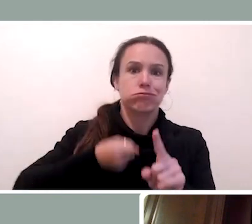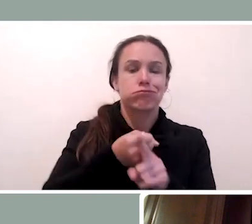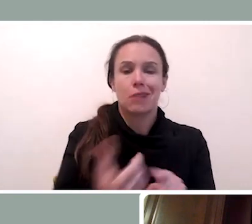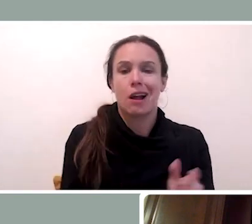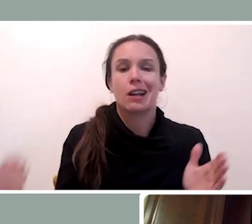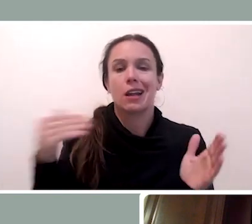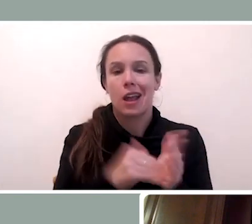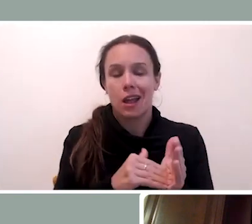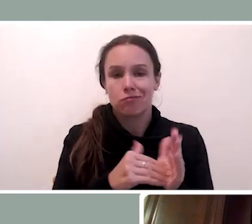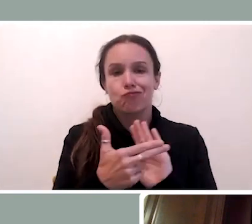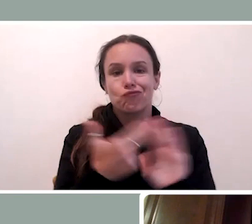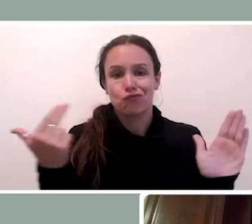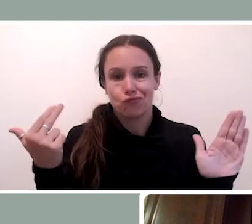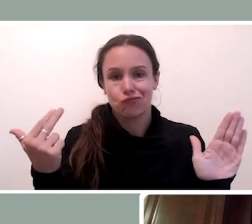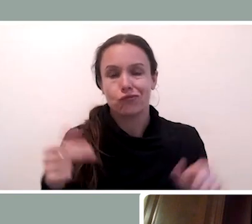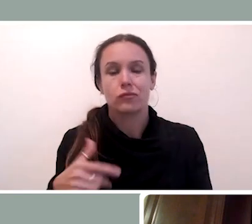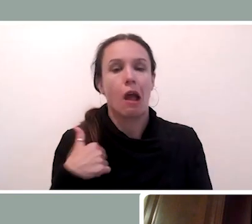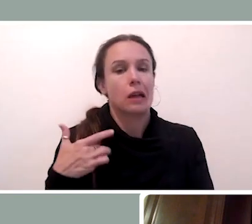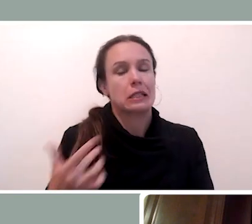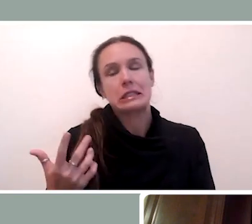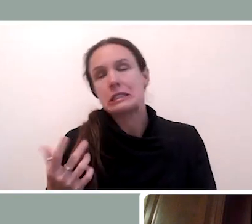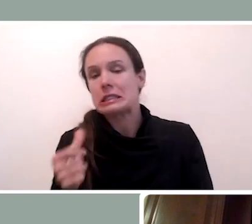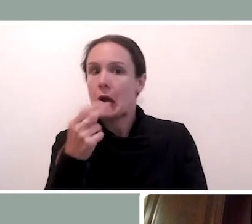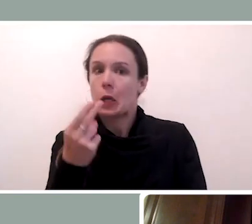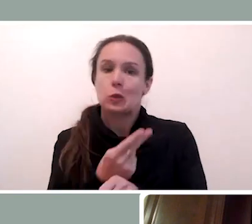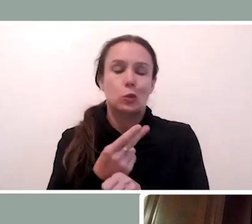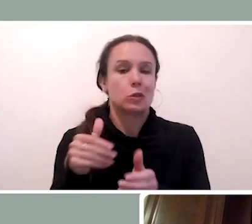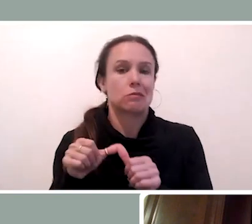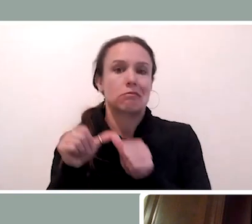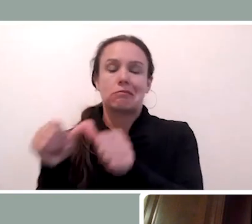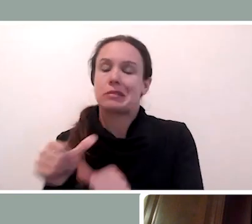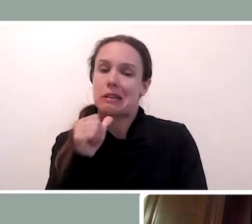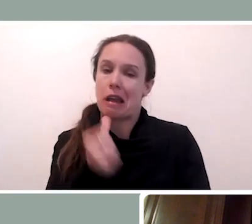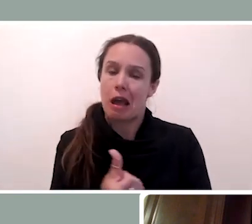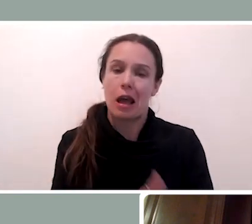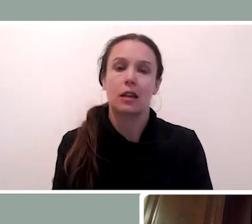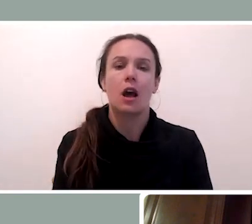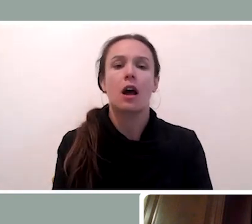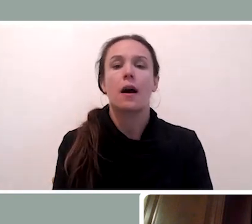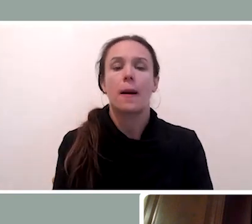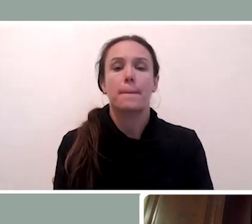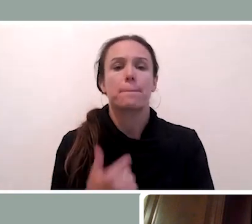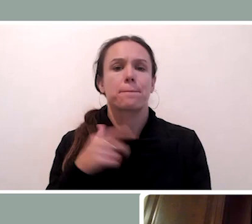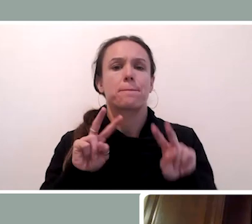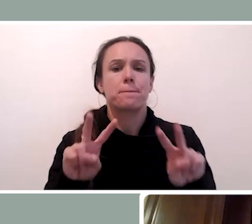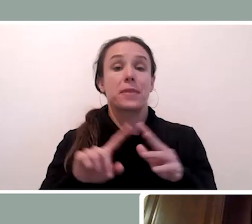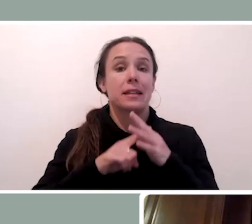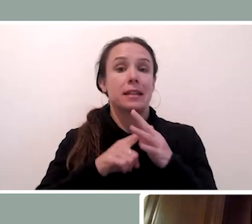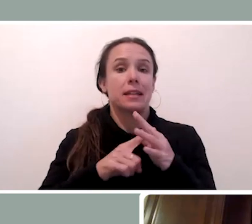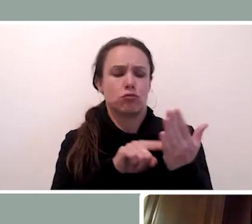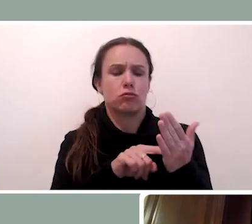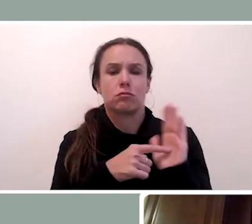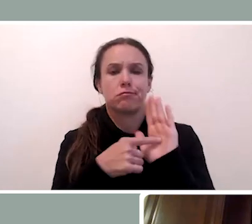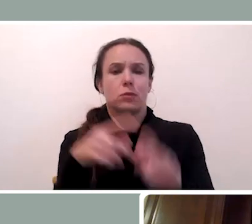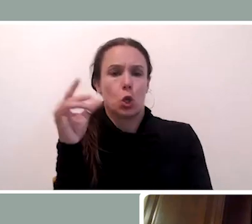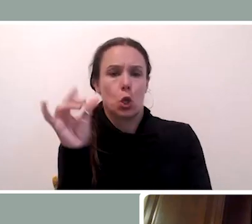think I tend not to use it too much. In all honesty, I tend to look at how their initial presentation was to